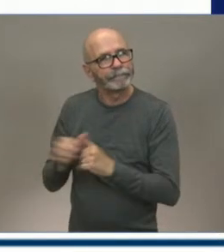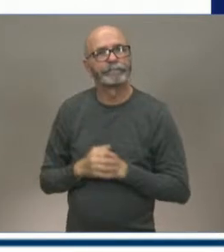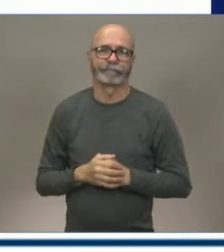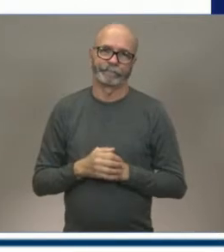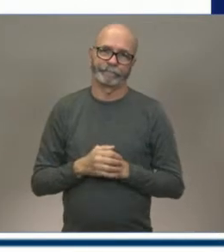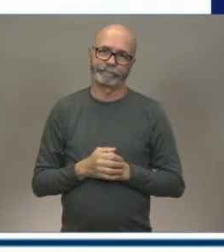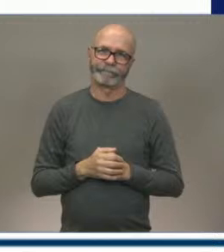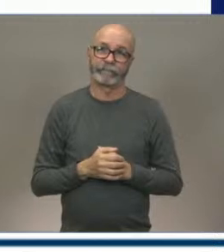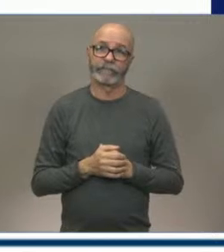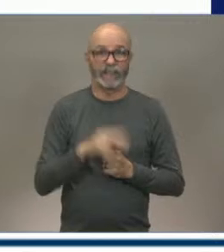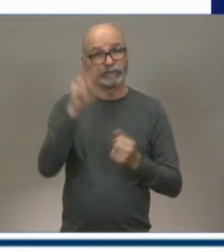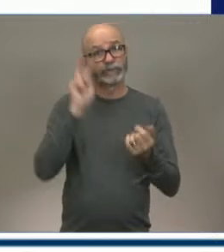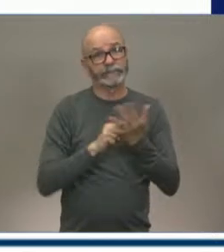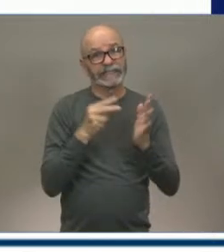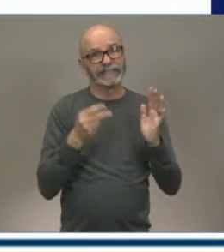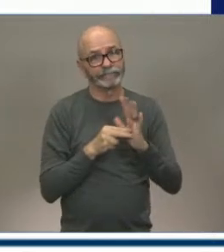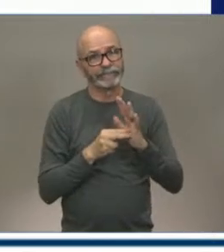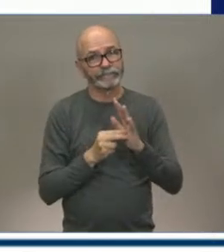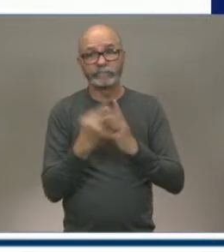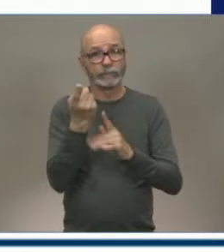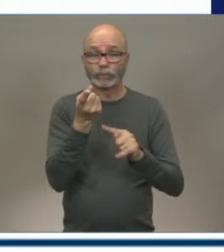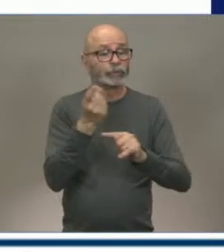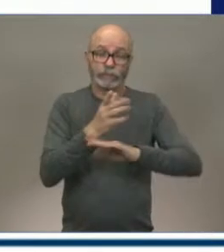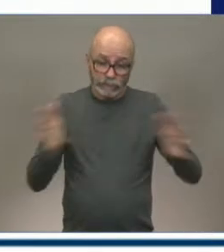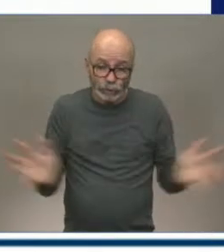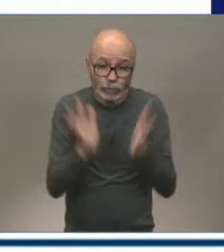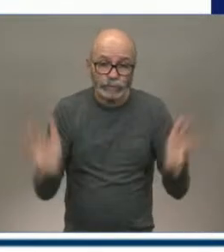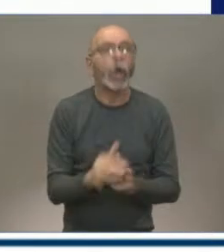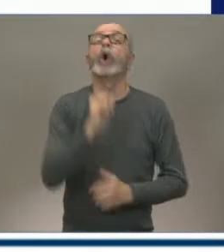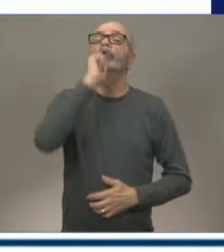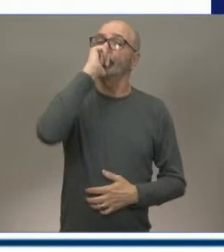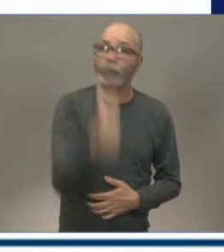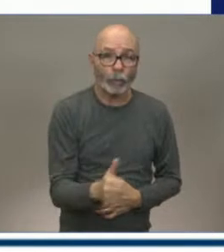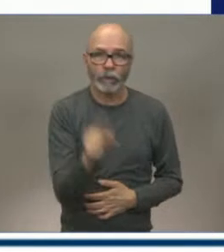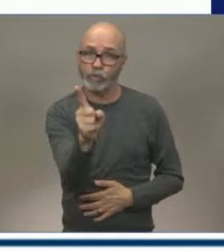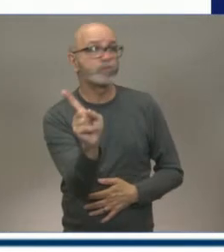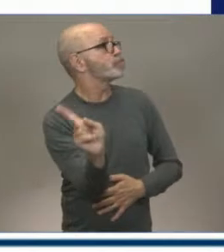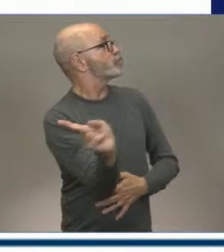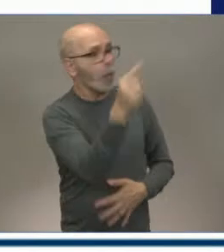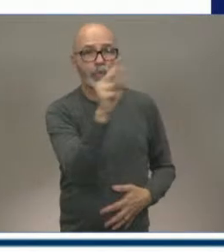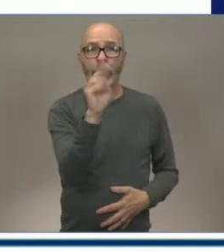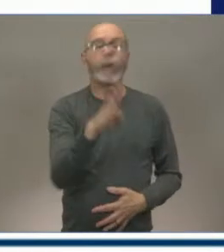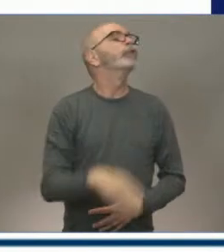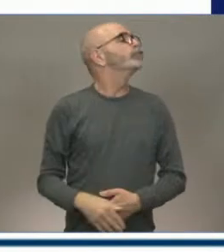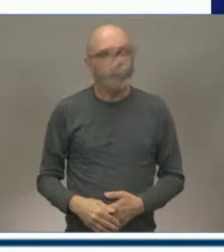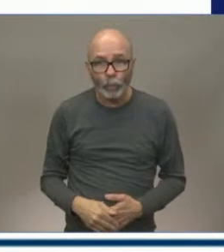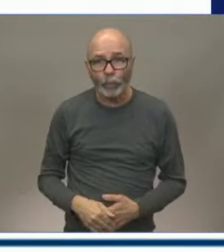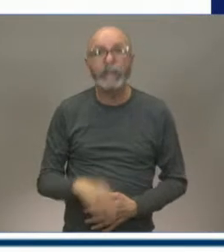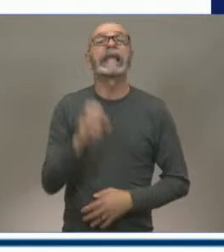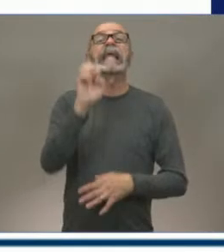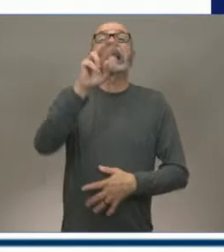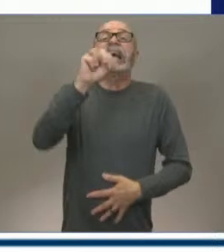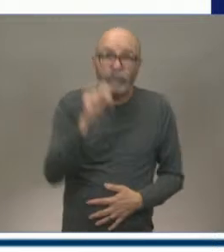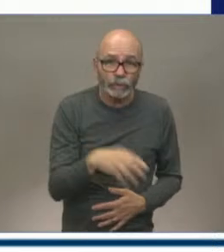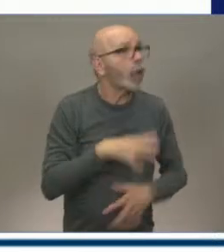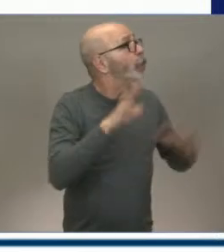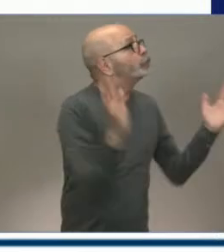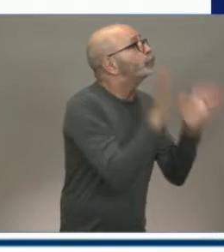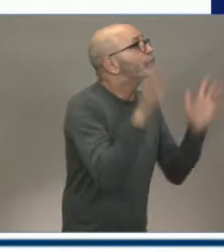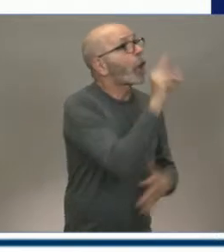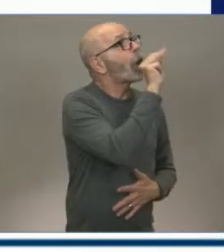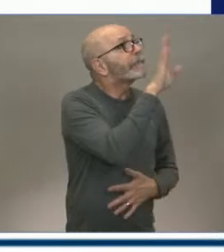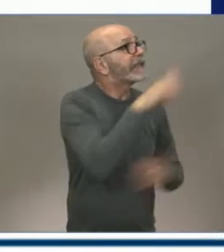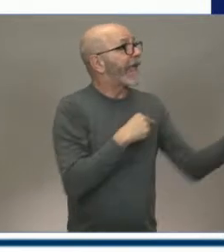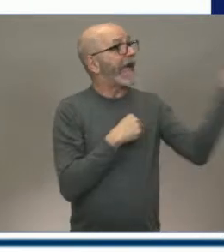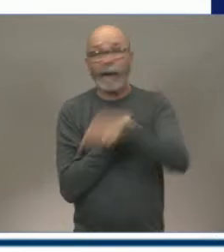New Brunswick, and New Brunswickers do not come here unless it is essential purposes. We